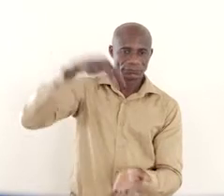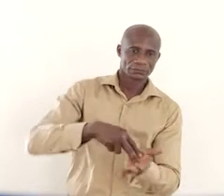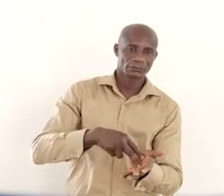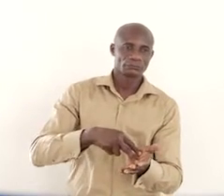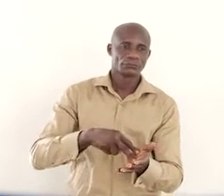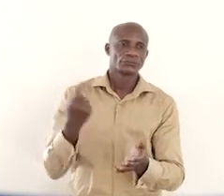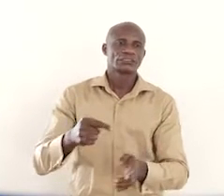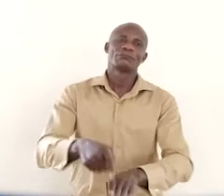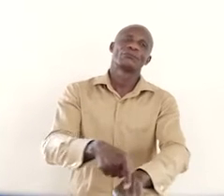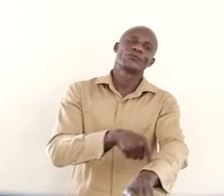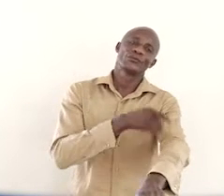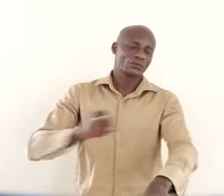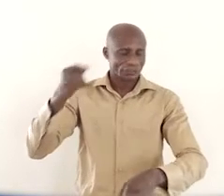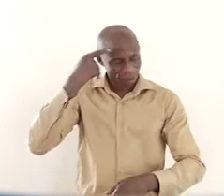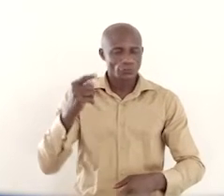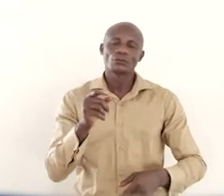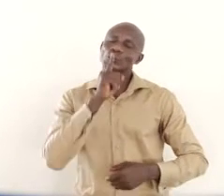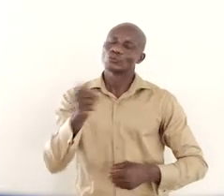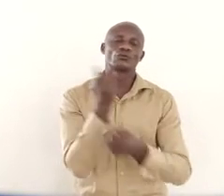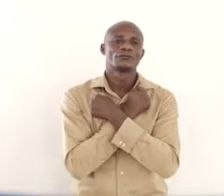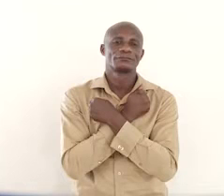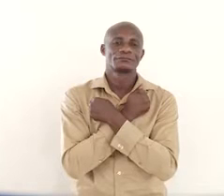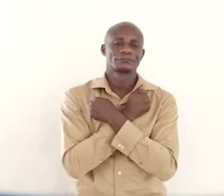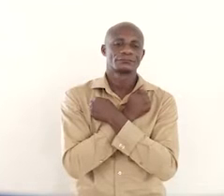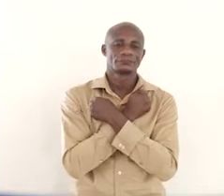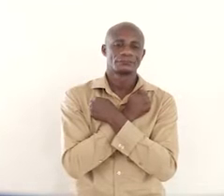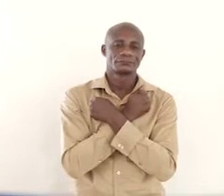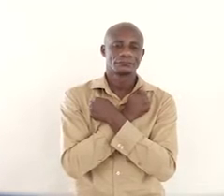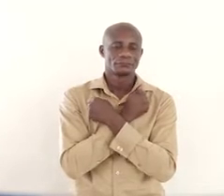profound longing, like our longing for true love,